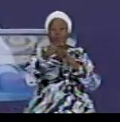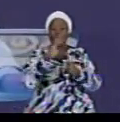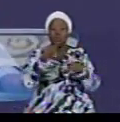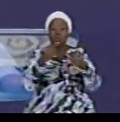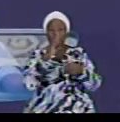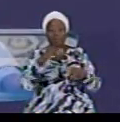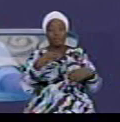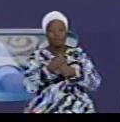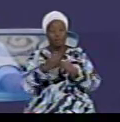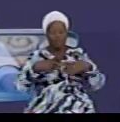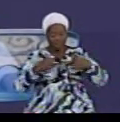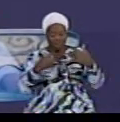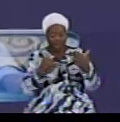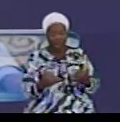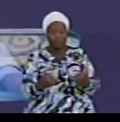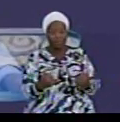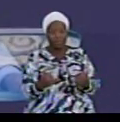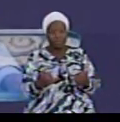made whole?